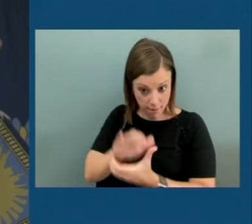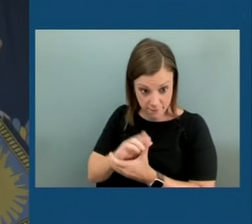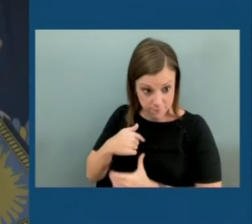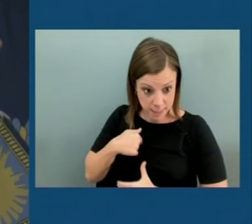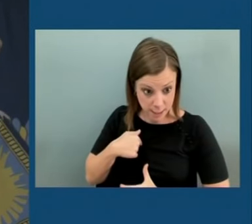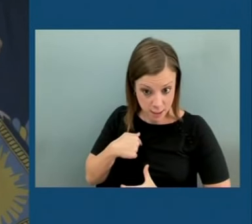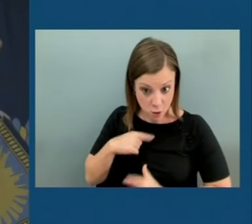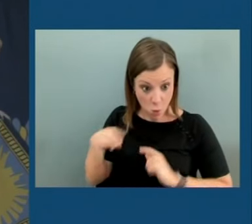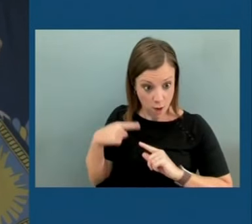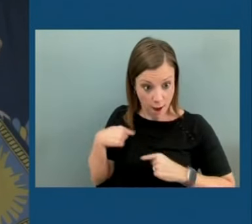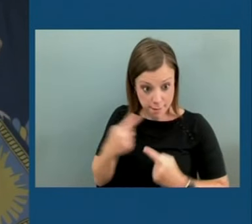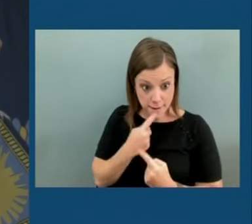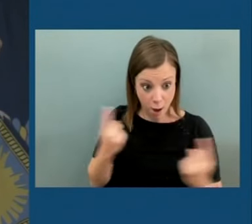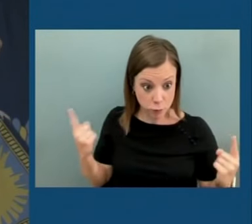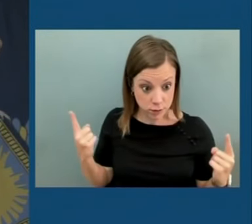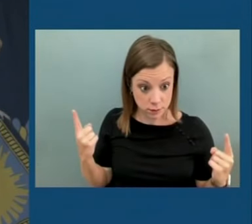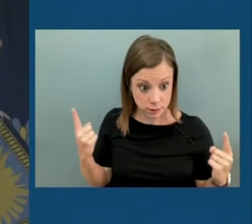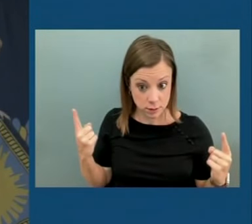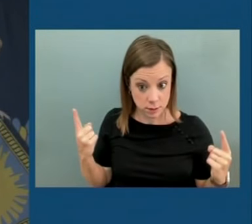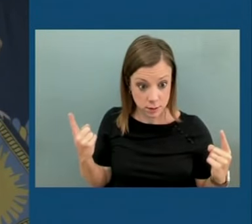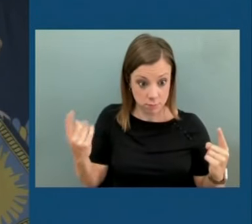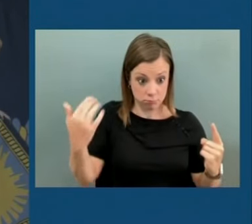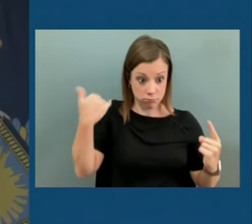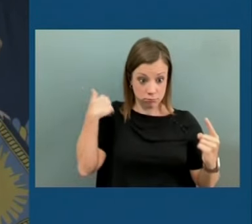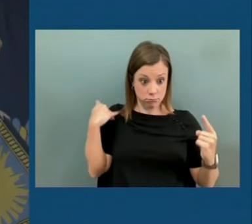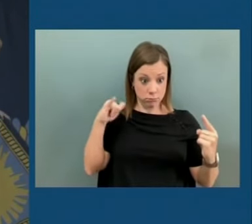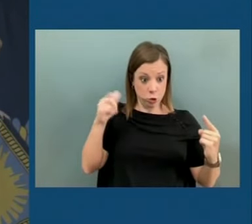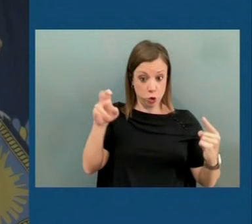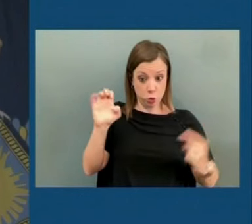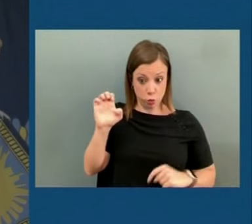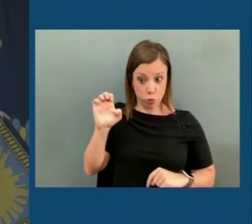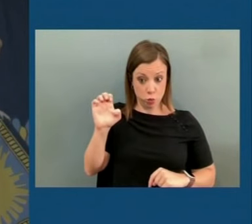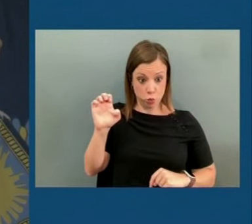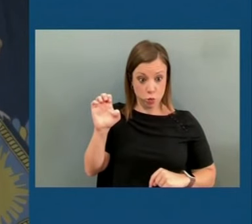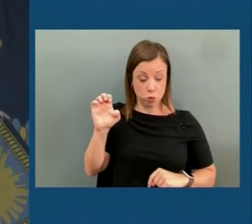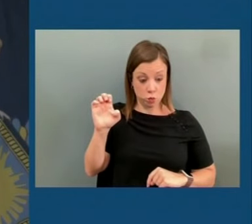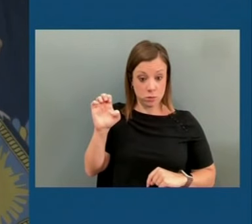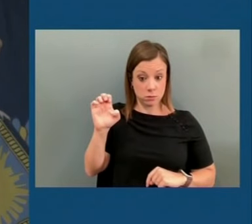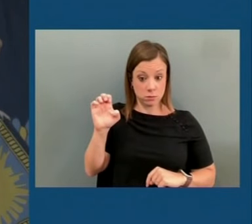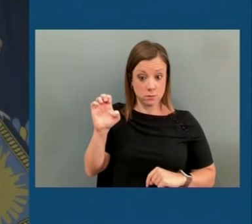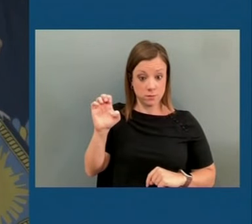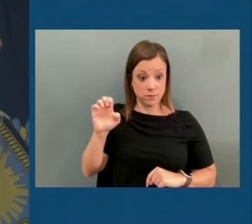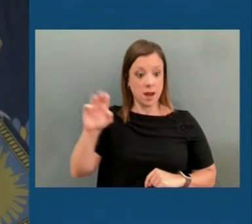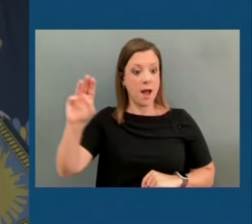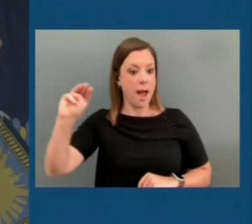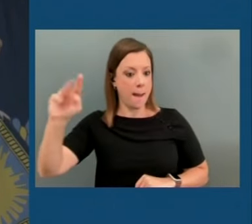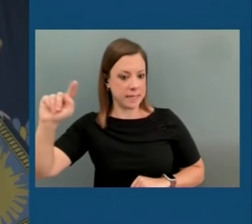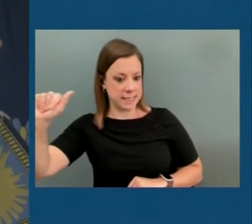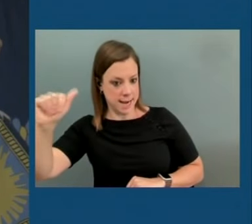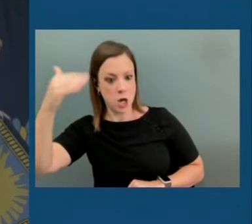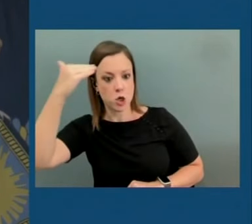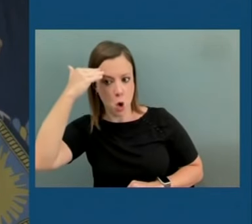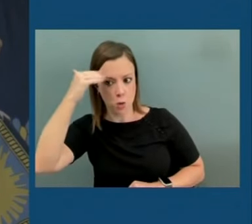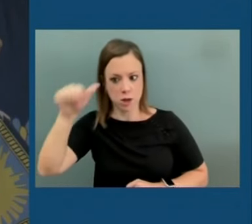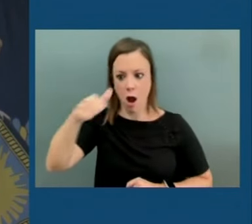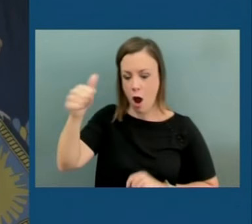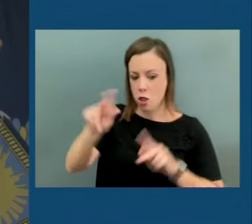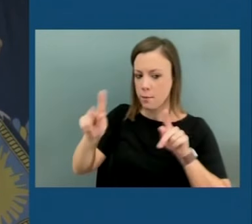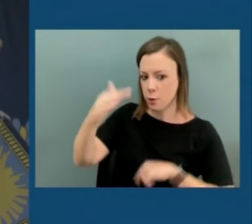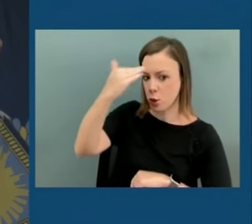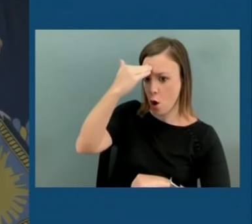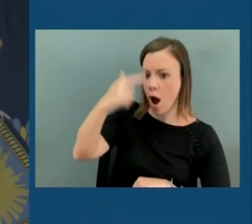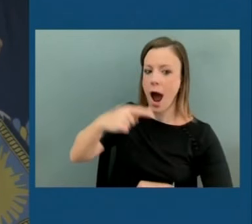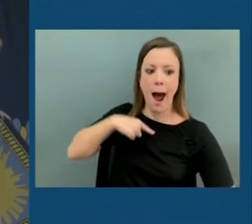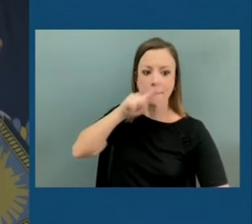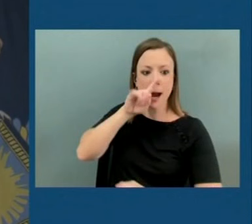from here in June, they're starting to realize, and the MTA now knows, and everybody knows, I am committed to